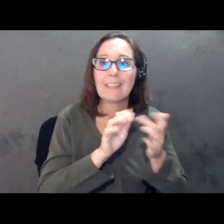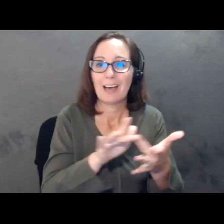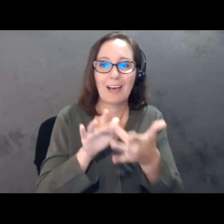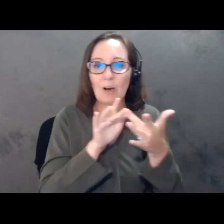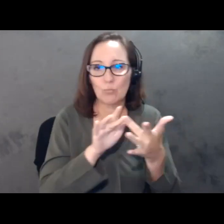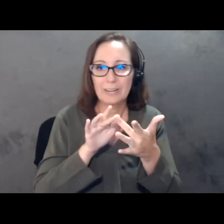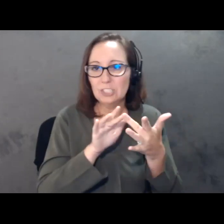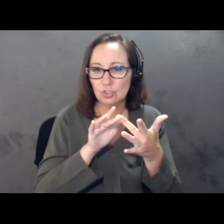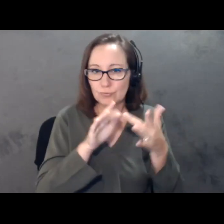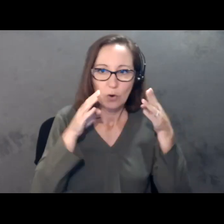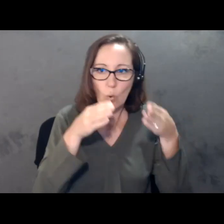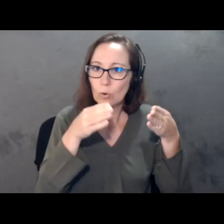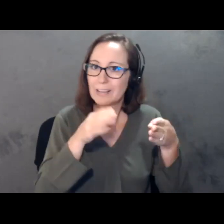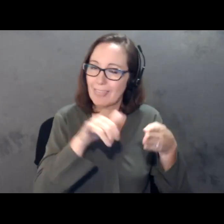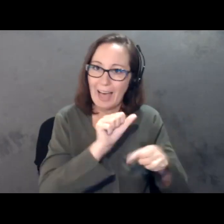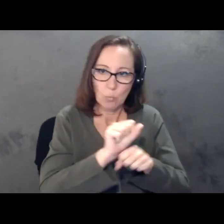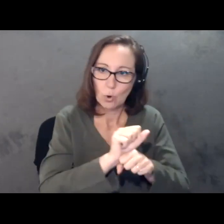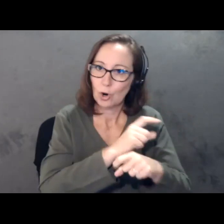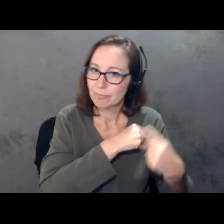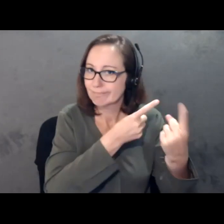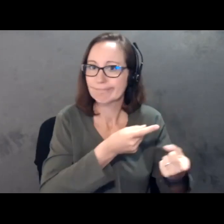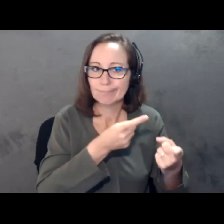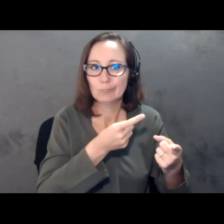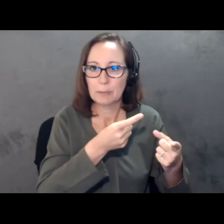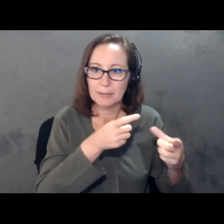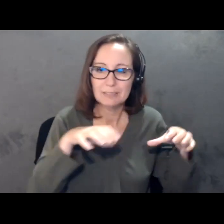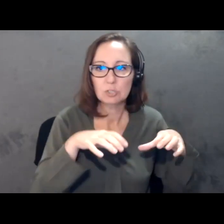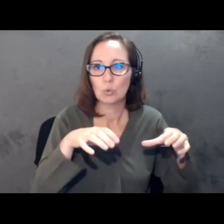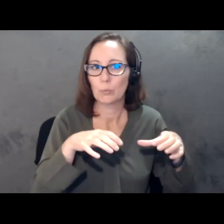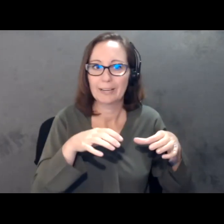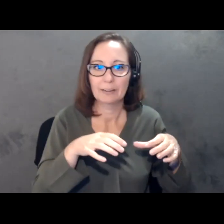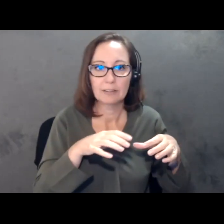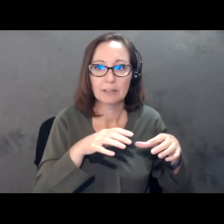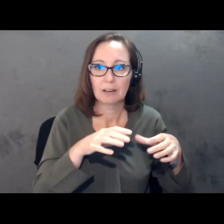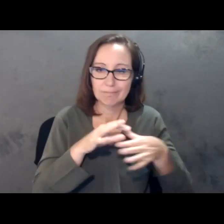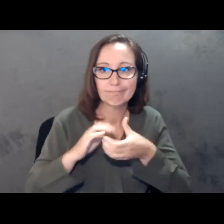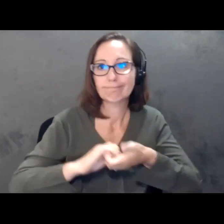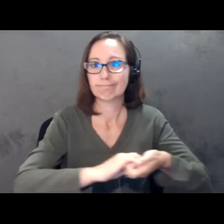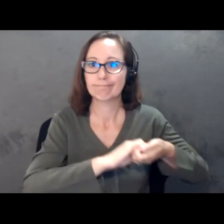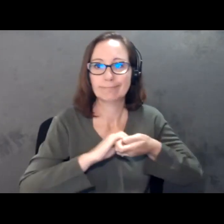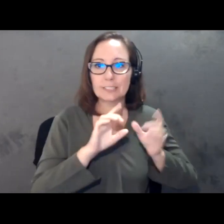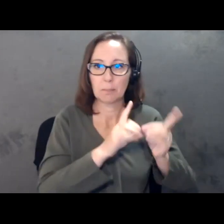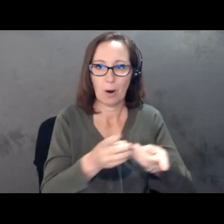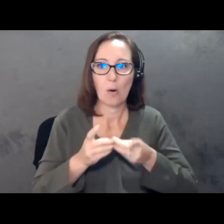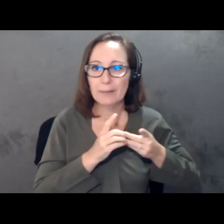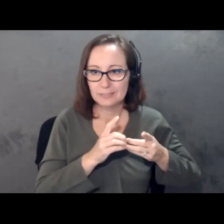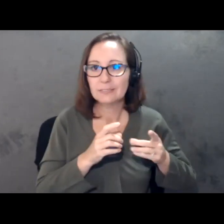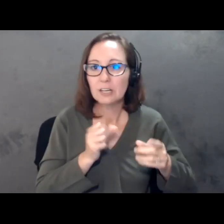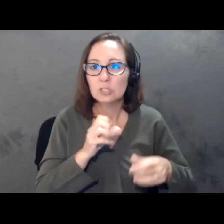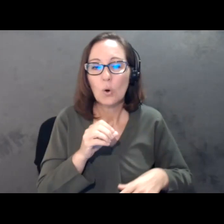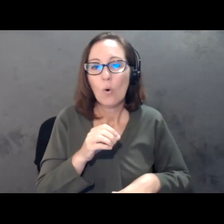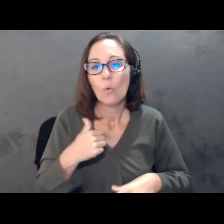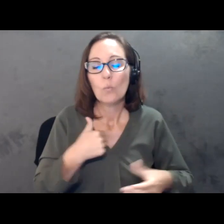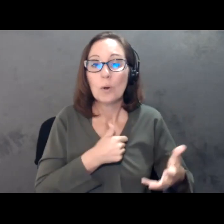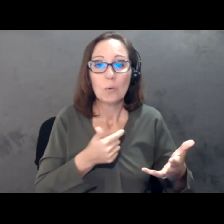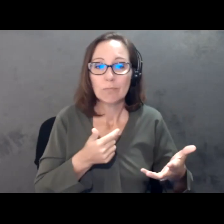share a lot of the work that we've been doing collectively as departments together. So we'd like to know, you know, if you